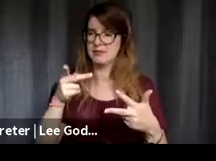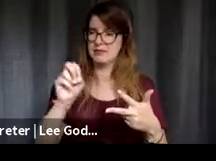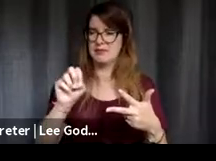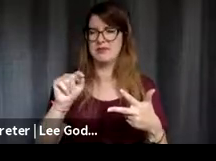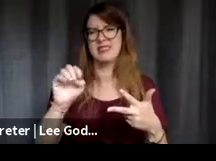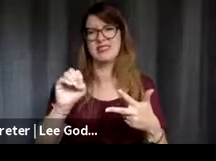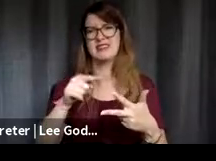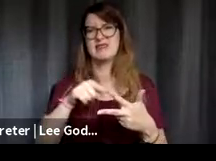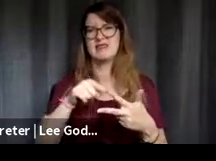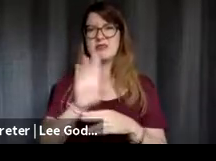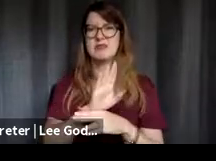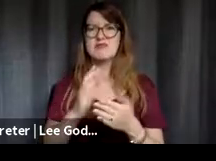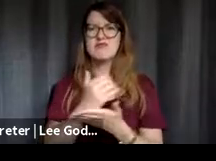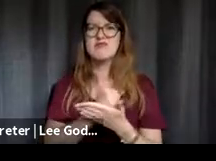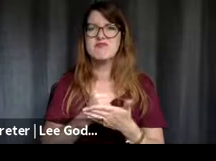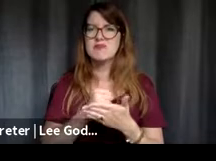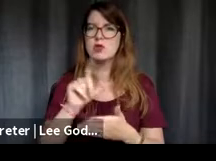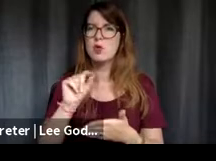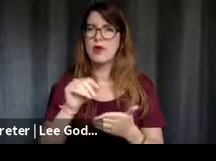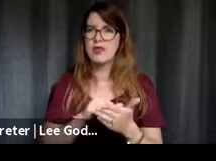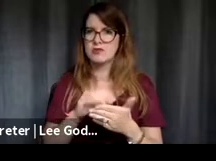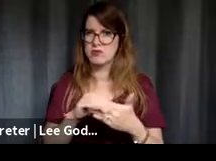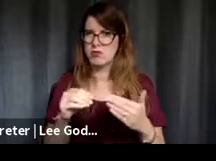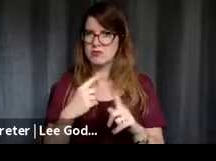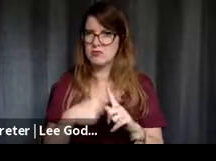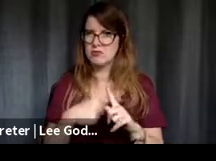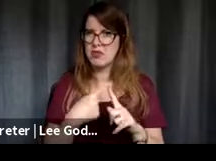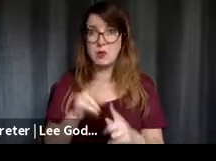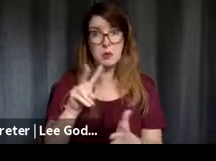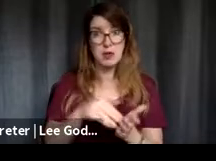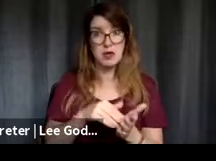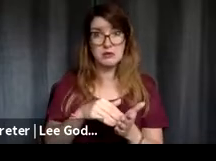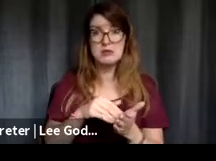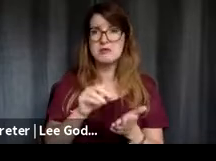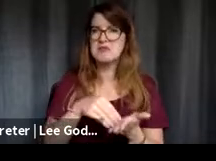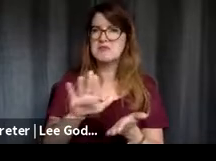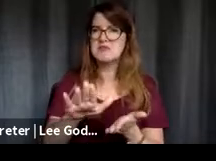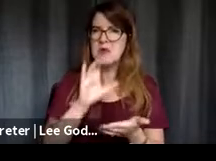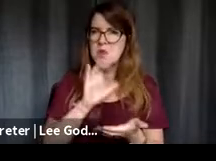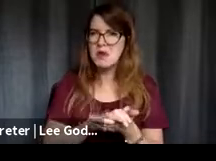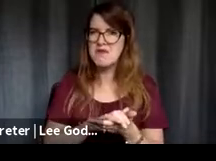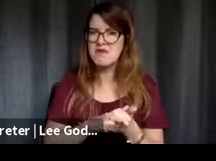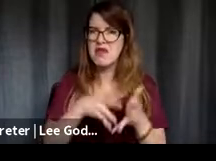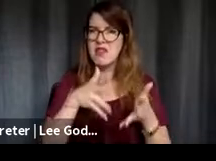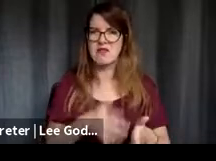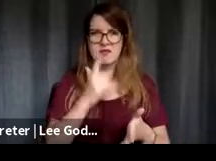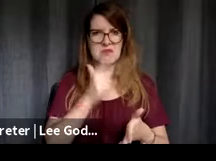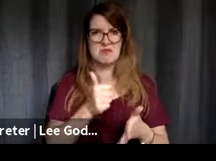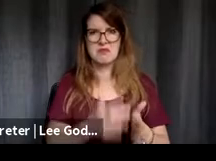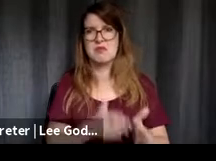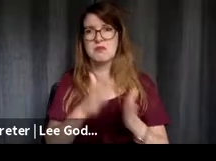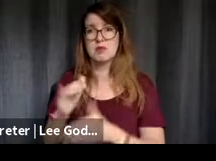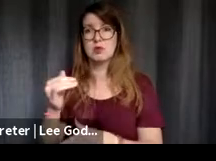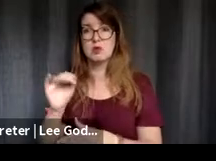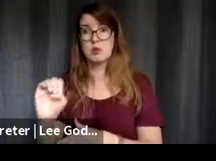$20,000 a month business, ask him to send $2,000 a month to care for my wife. And then Joe, I give him my $10,000 a month business